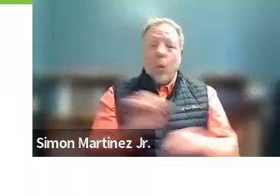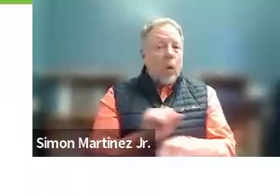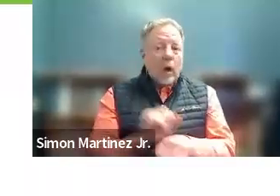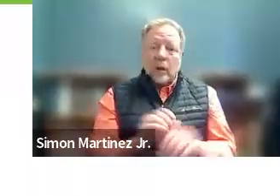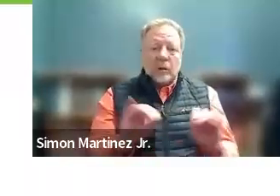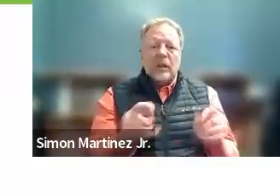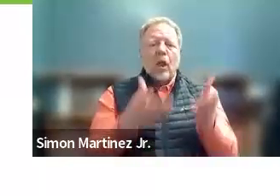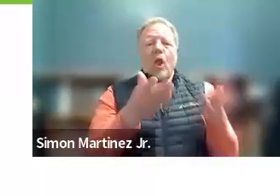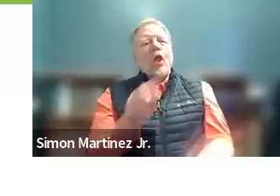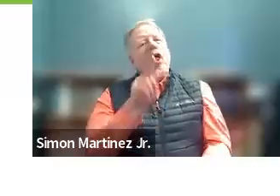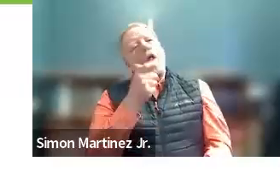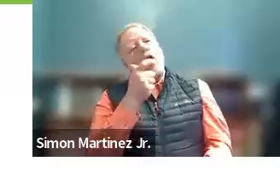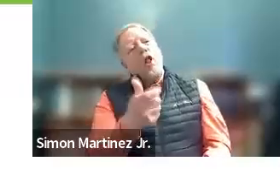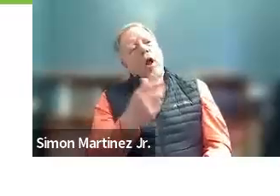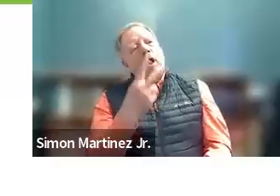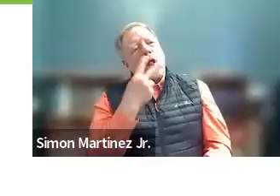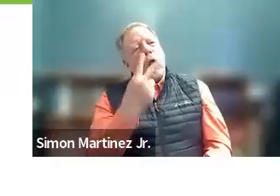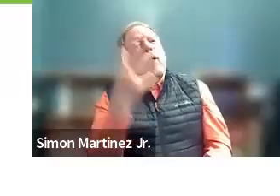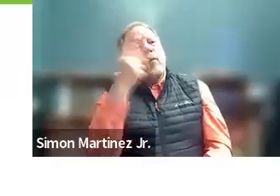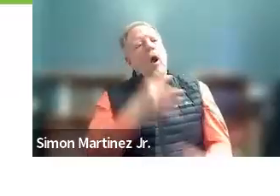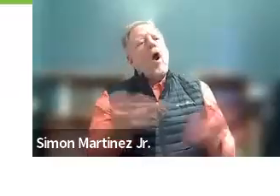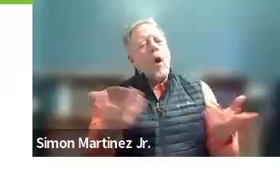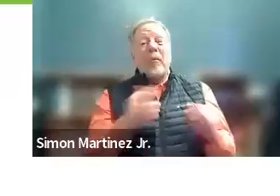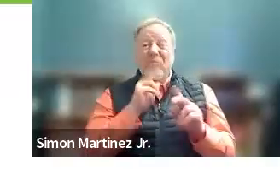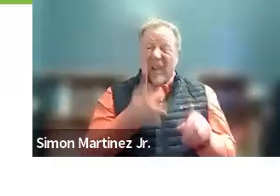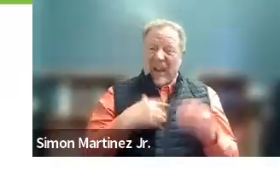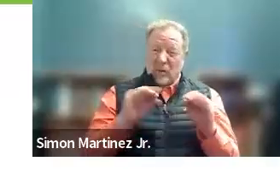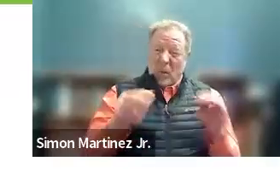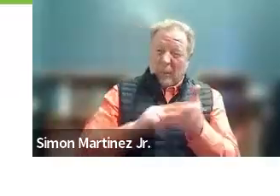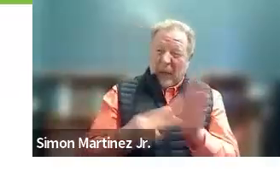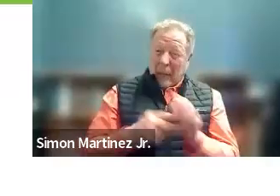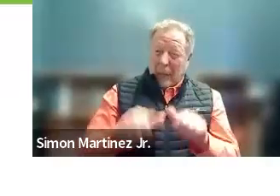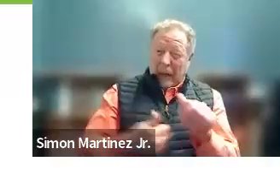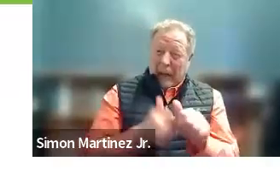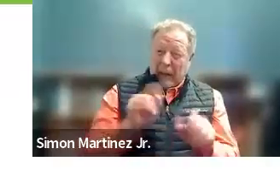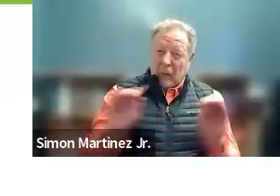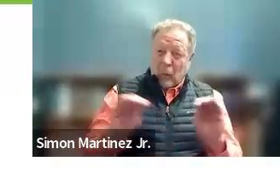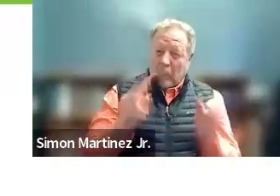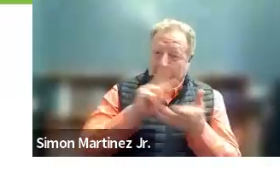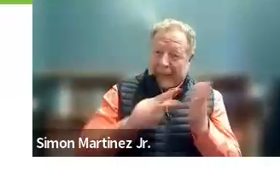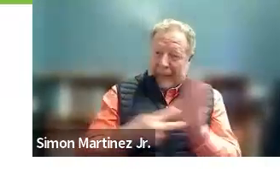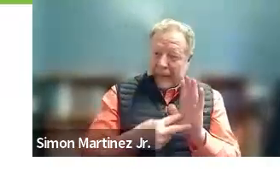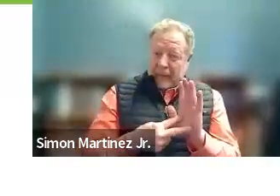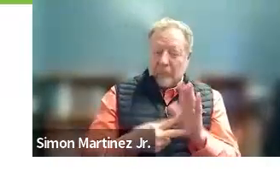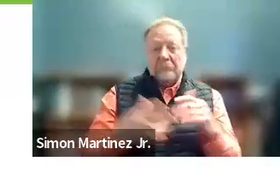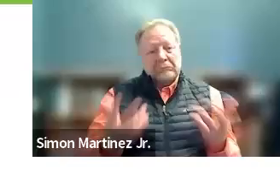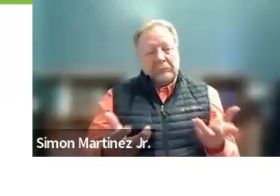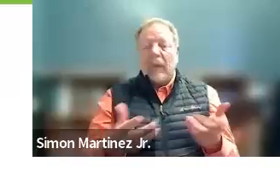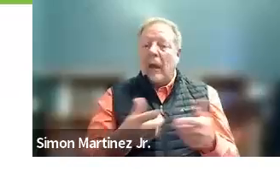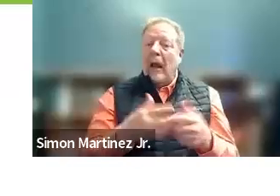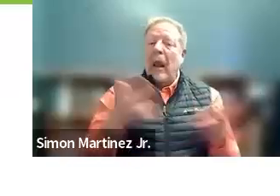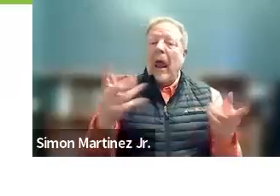just there to look pretty and has no meaning, not even a little. You can, in a